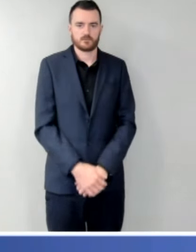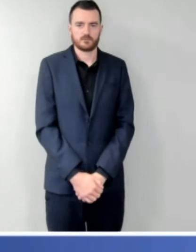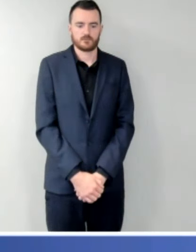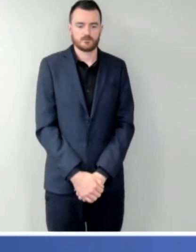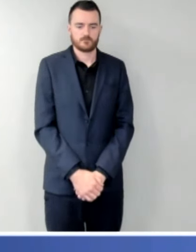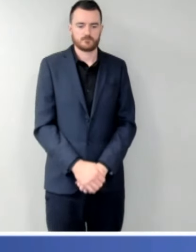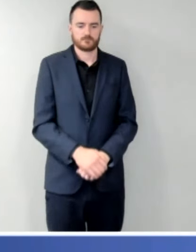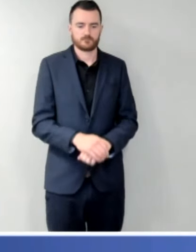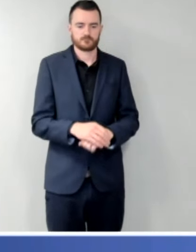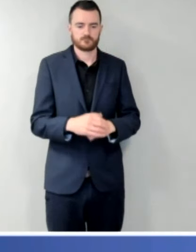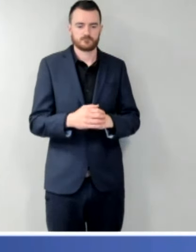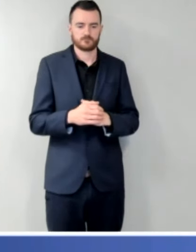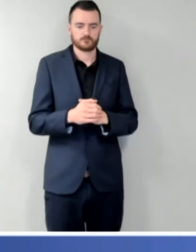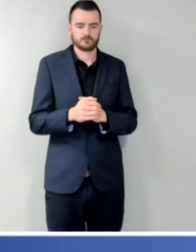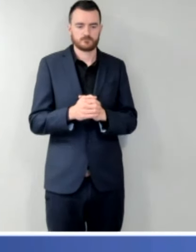Shaleza Dua.